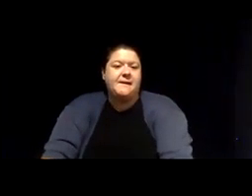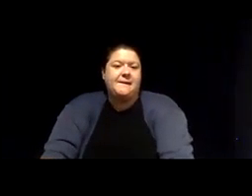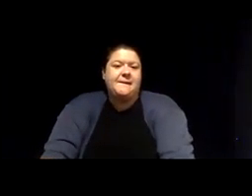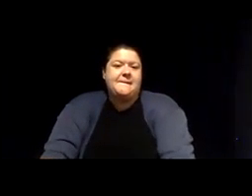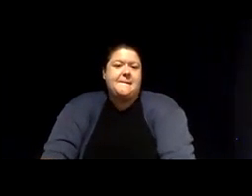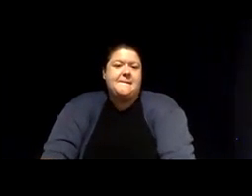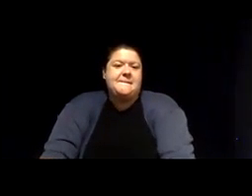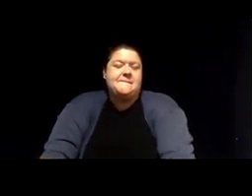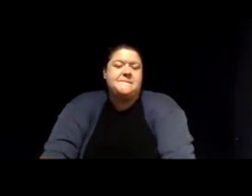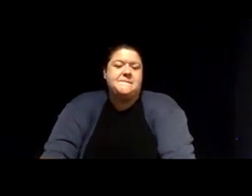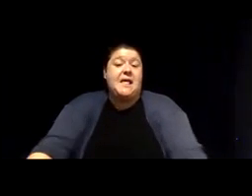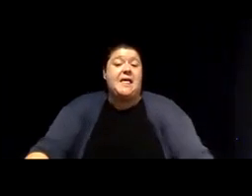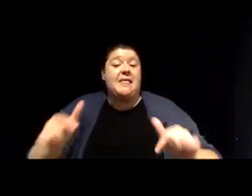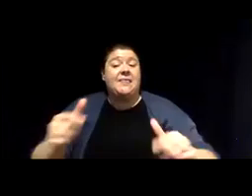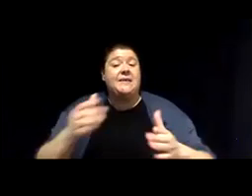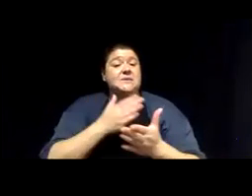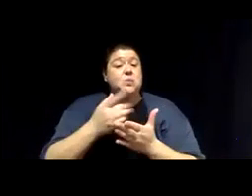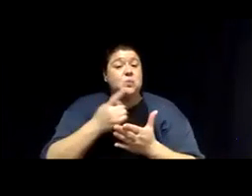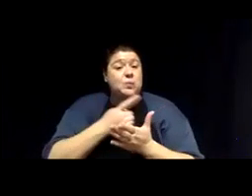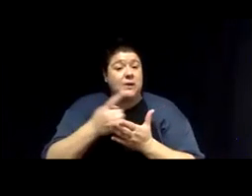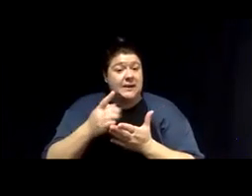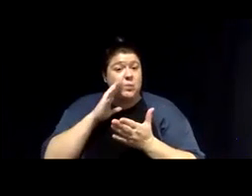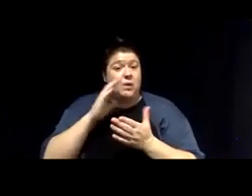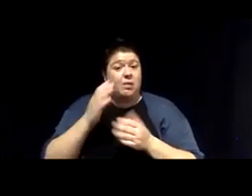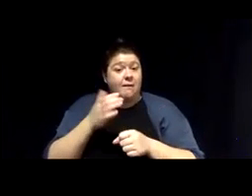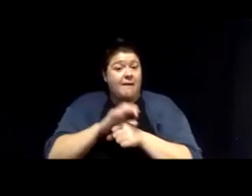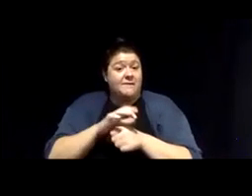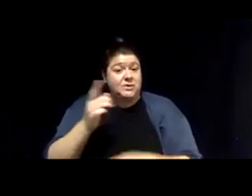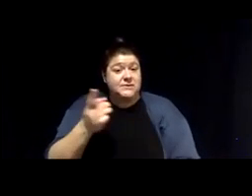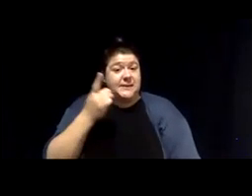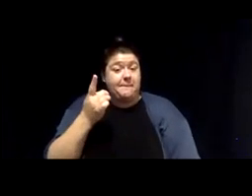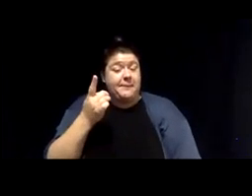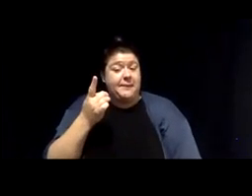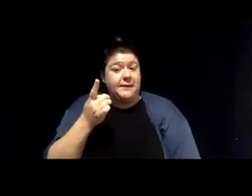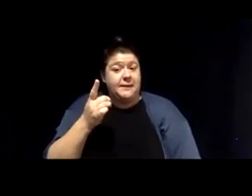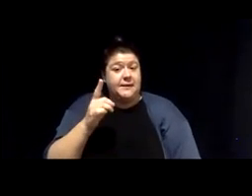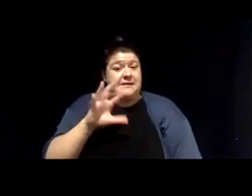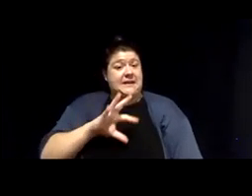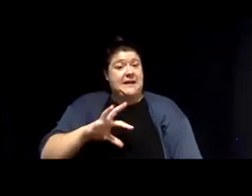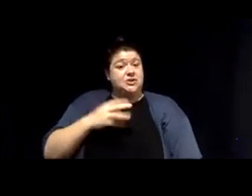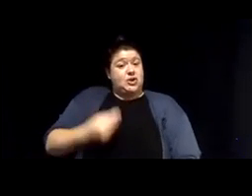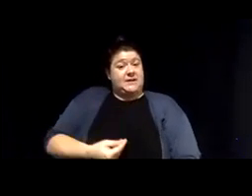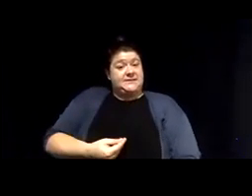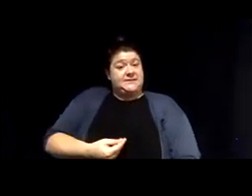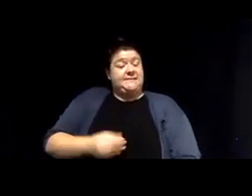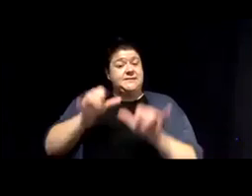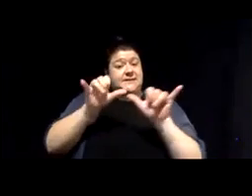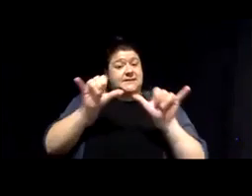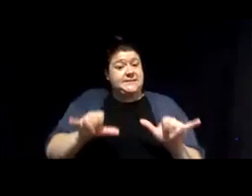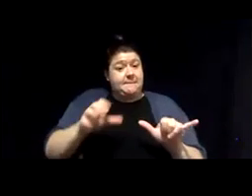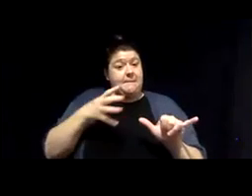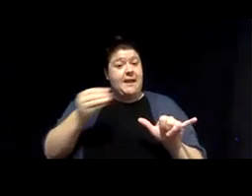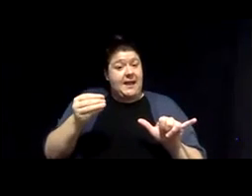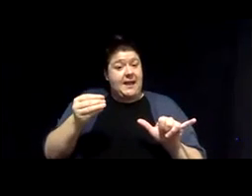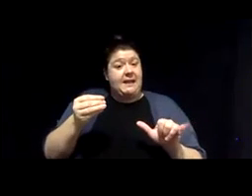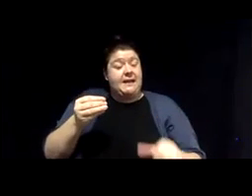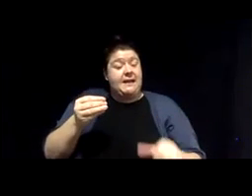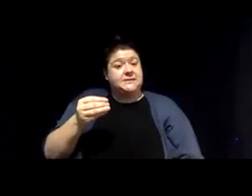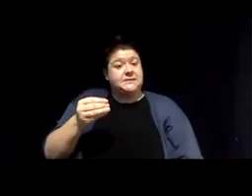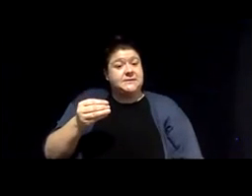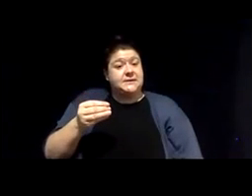so this week we're going to cover something which is the digestive system, and we're also going to be covering